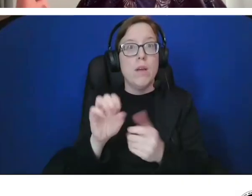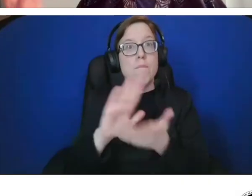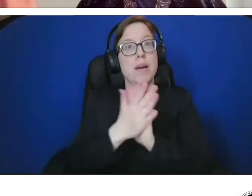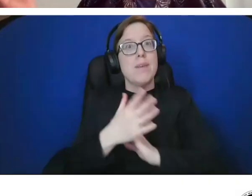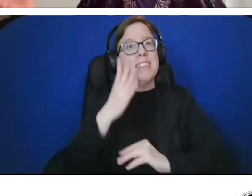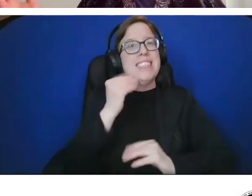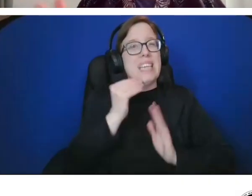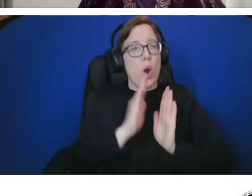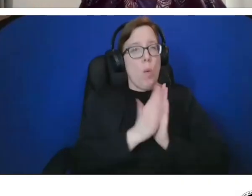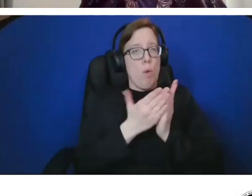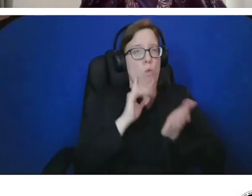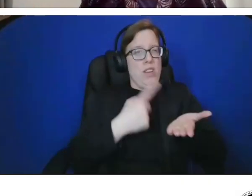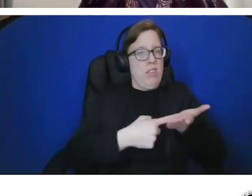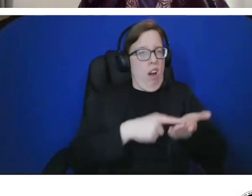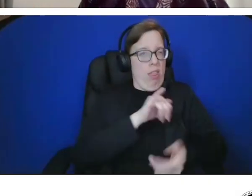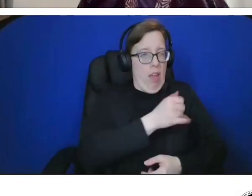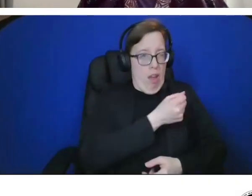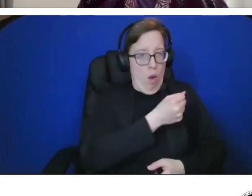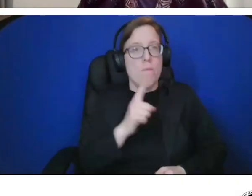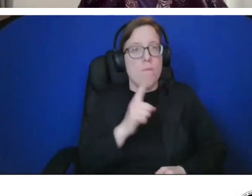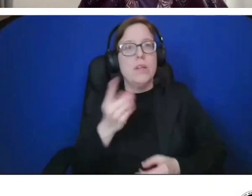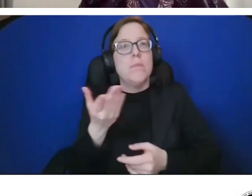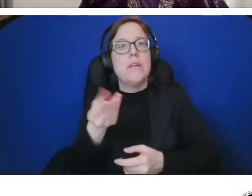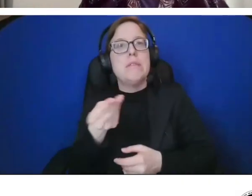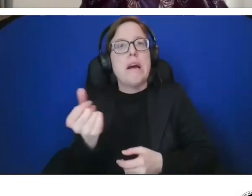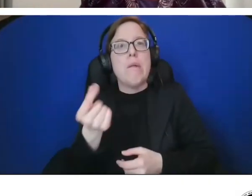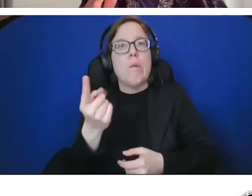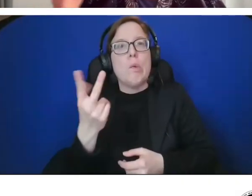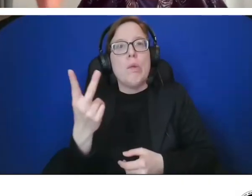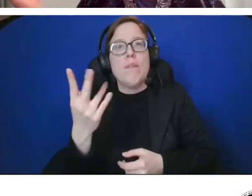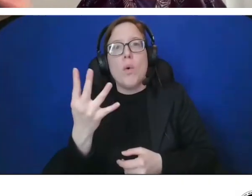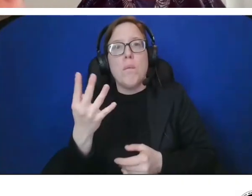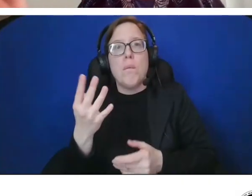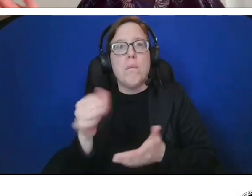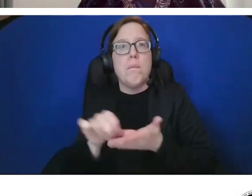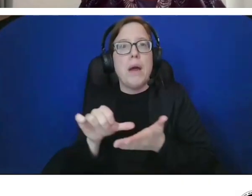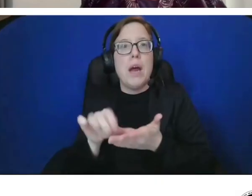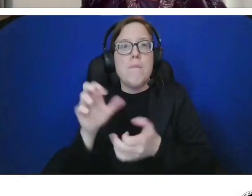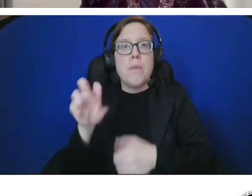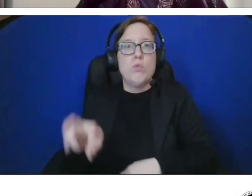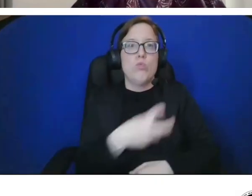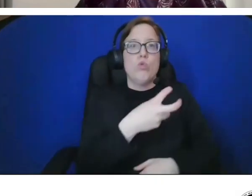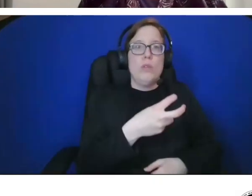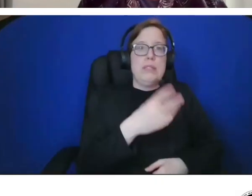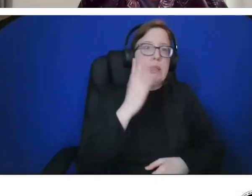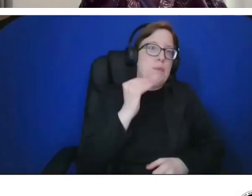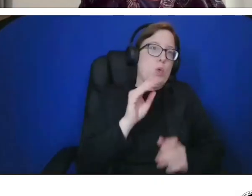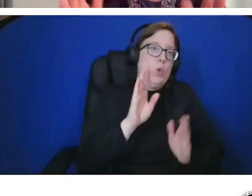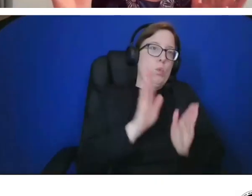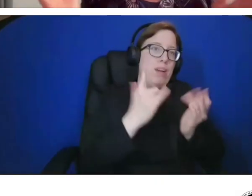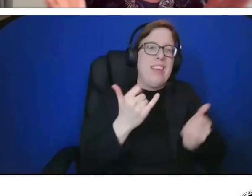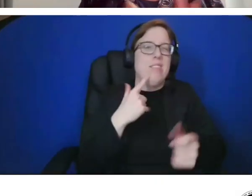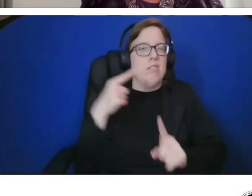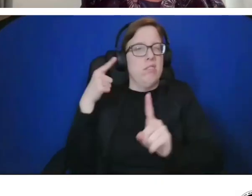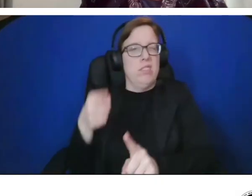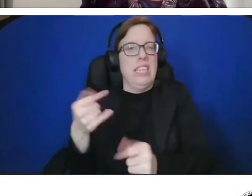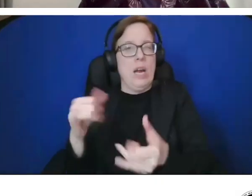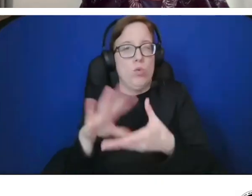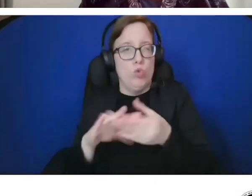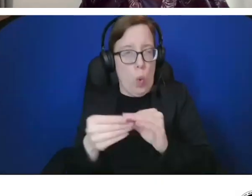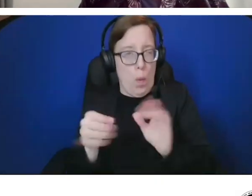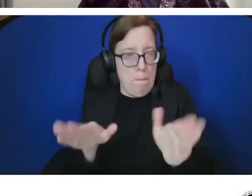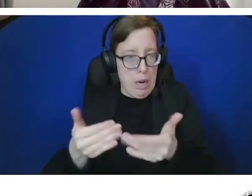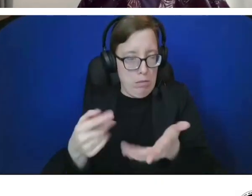become an experience book, which I'll talk about in a minute, but it may just be several pages long. So you may shift it into being an experience book later. For now, we'll stick with